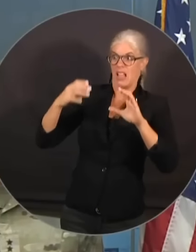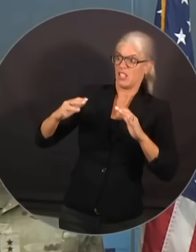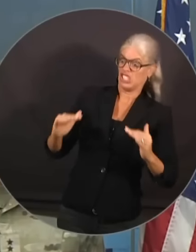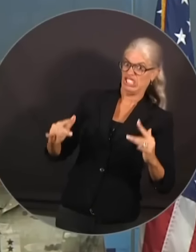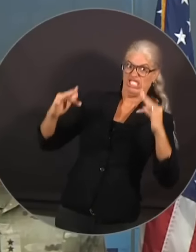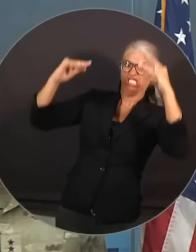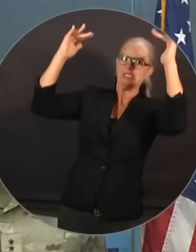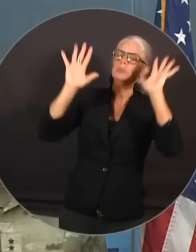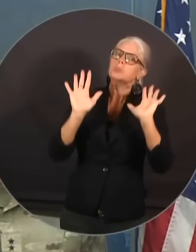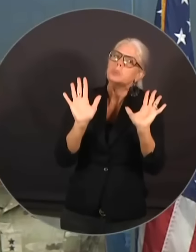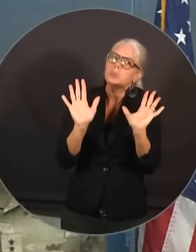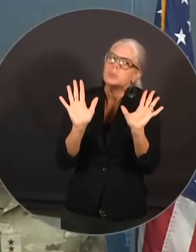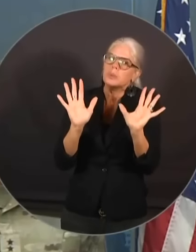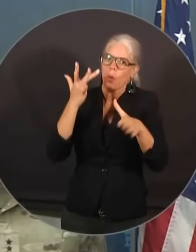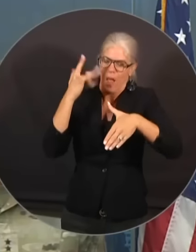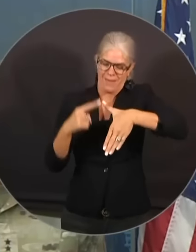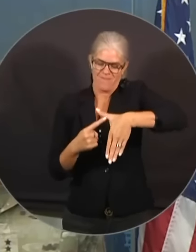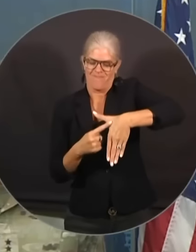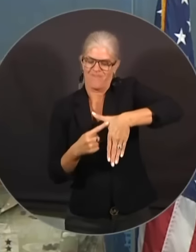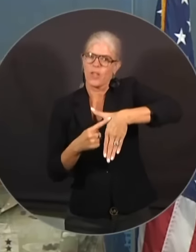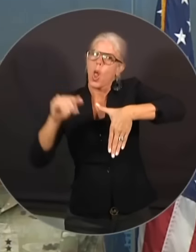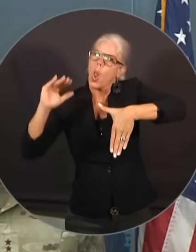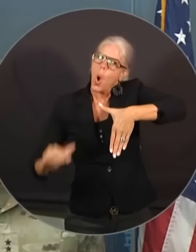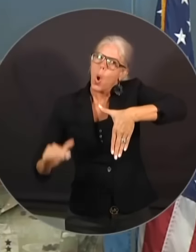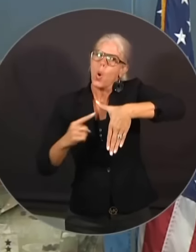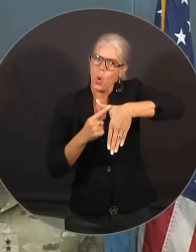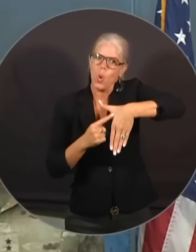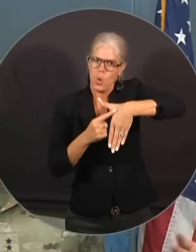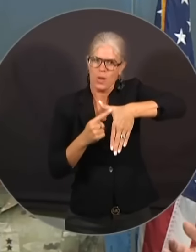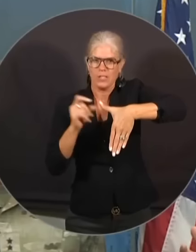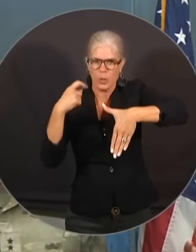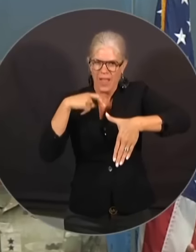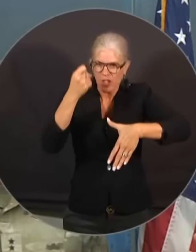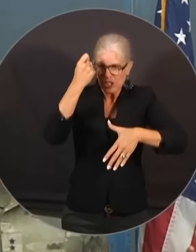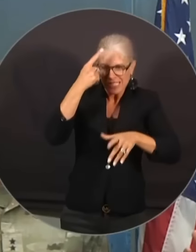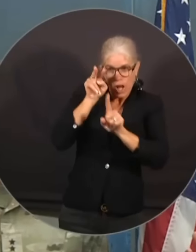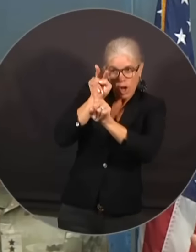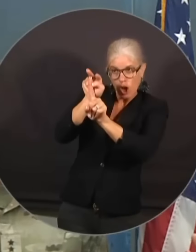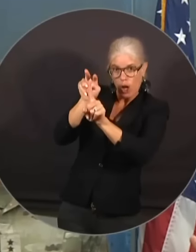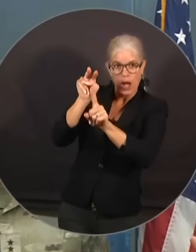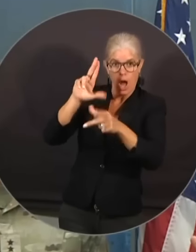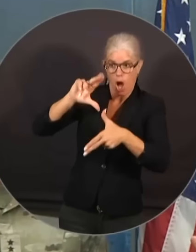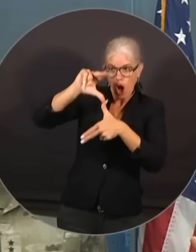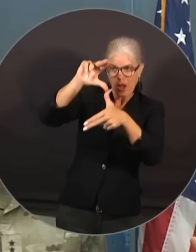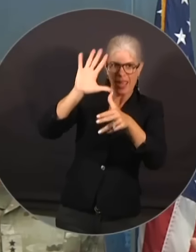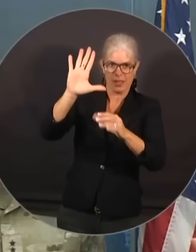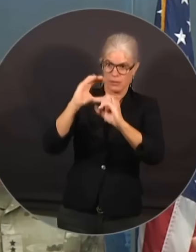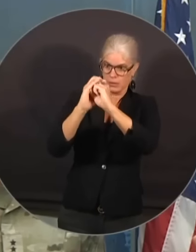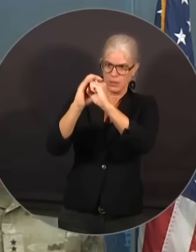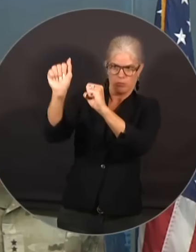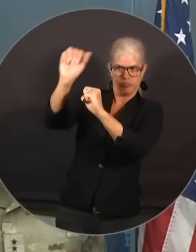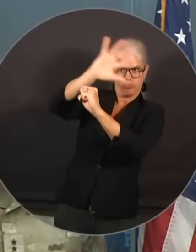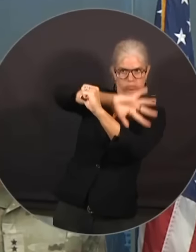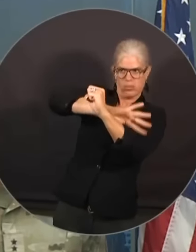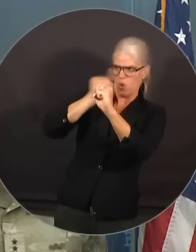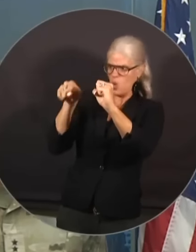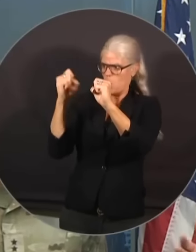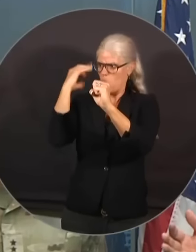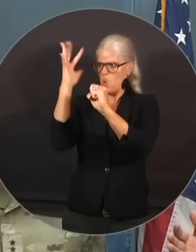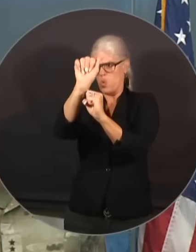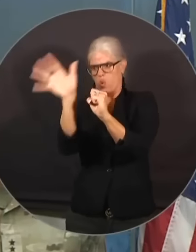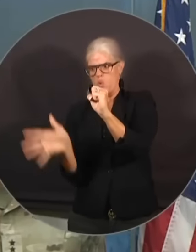things work. So where it hits is important for the wind. The wind is going out pretty far from this storm. And